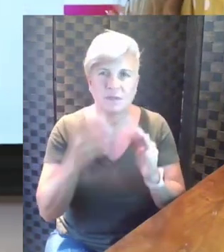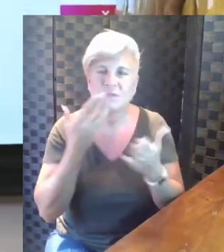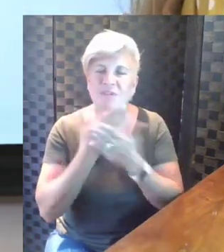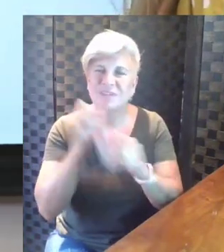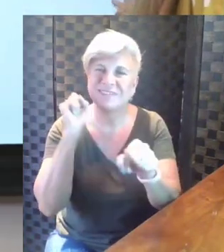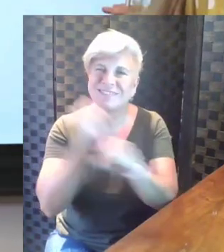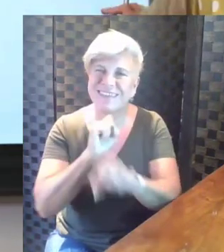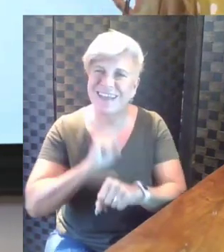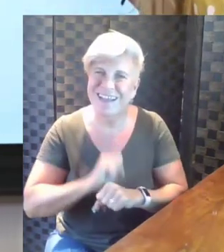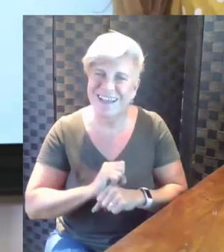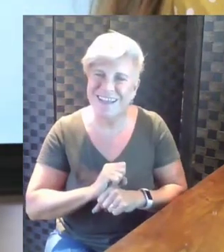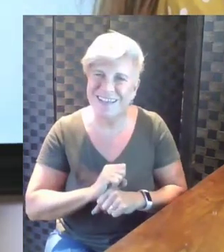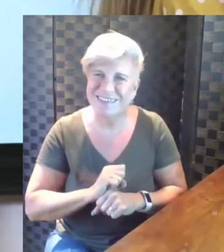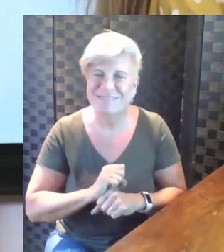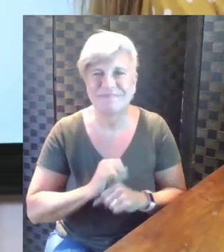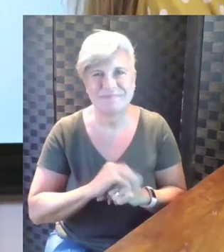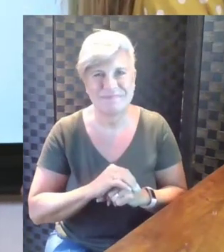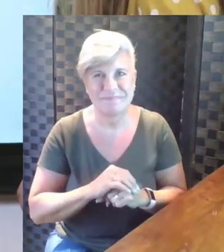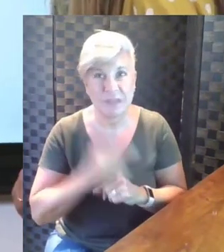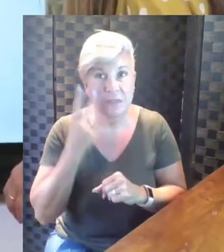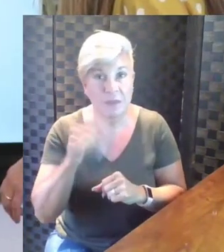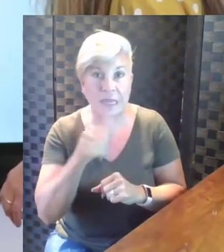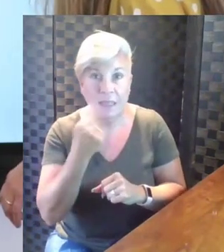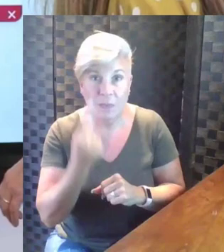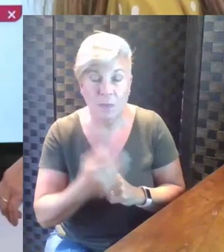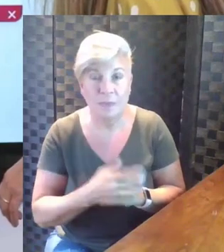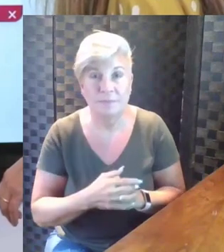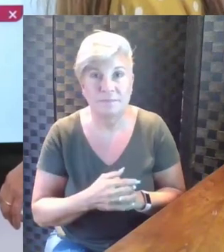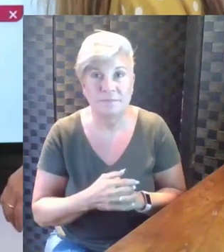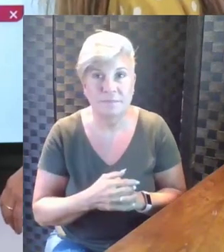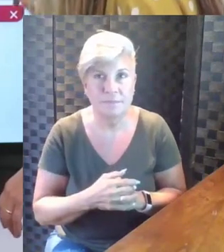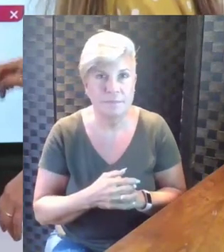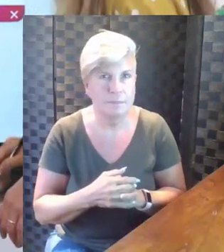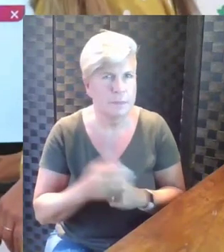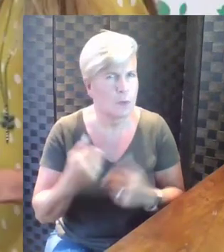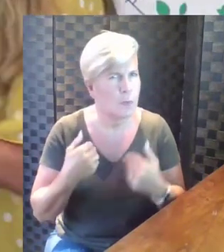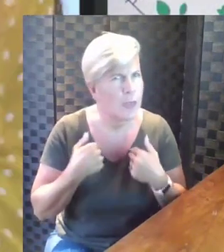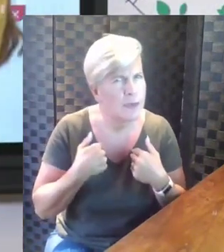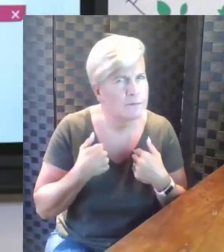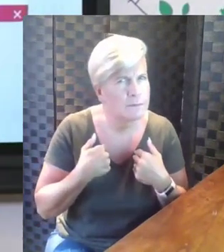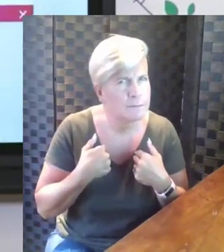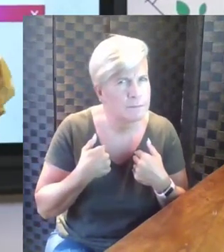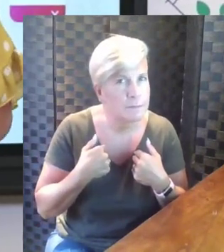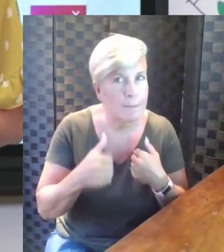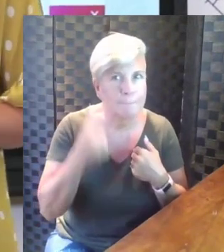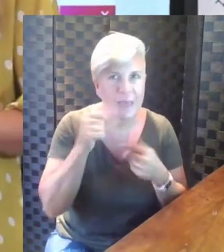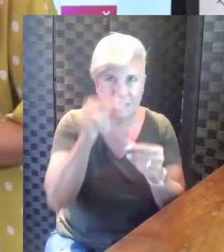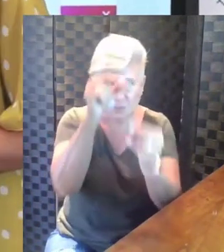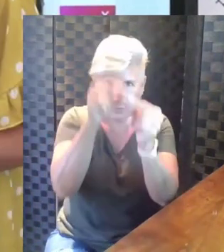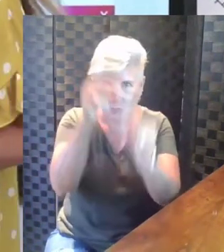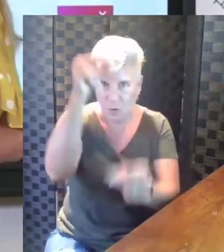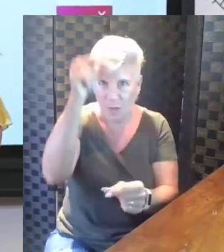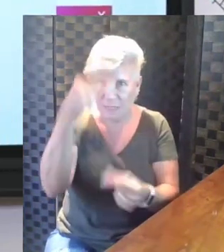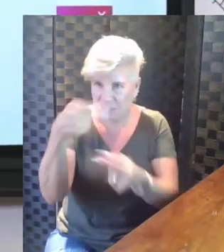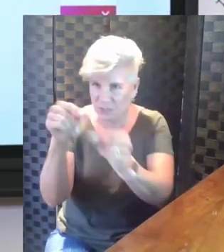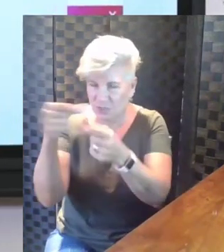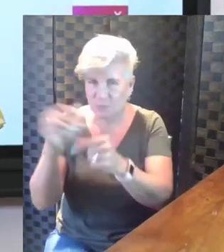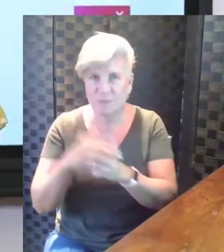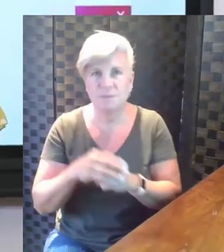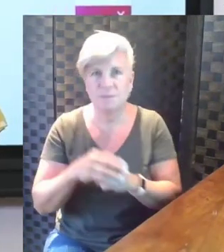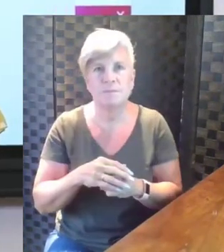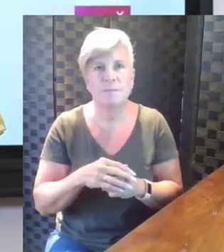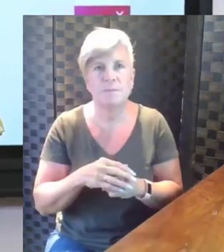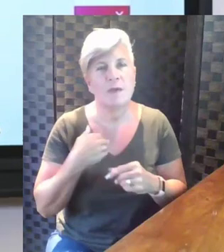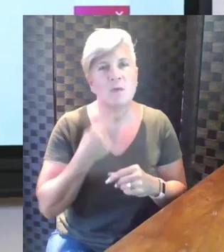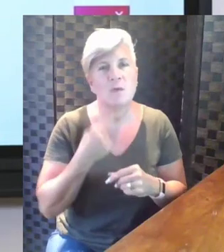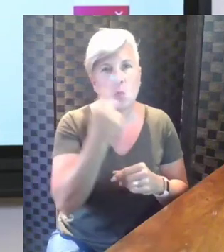job. All right, let's look at another one. We have back to rods and cubes. So we